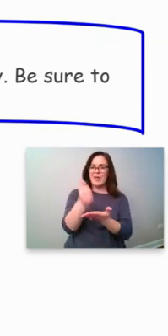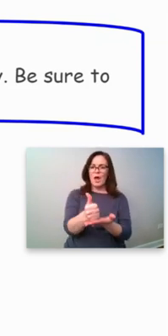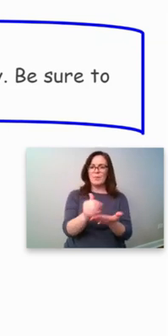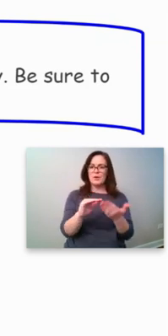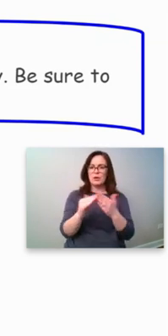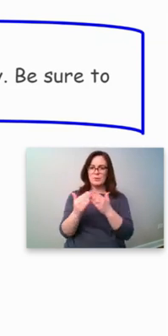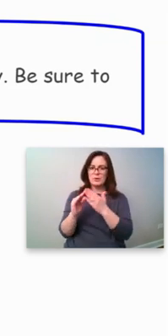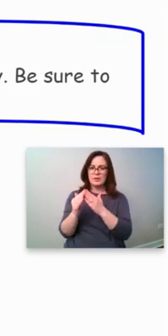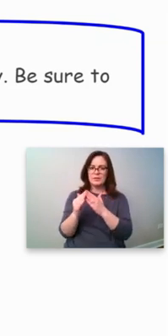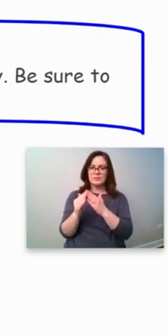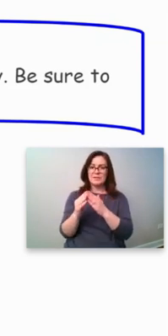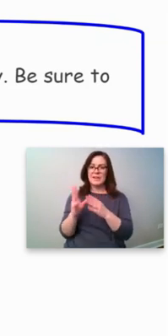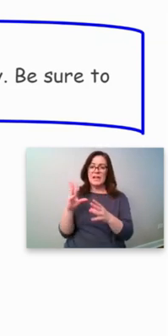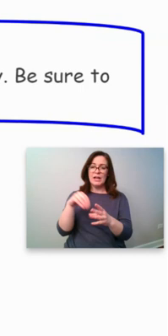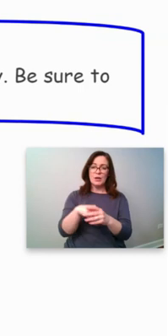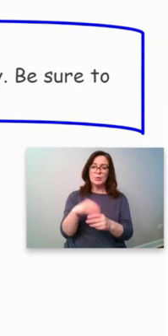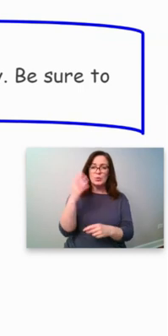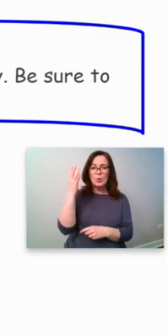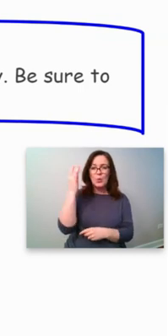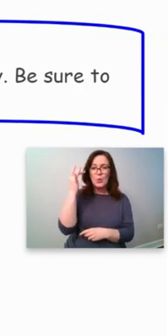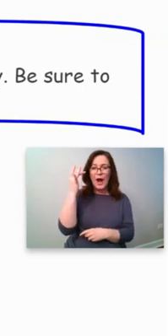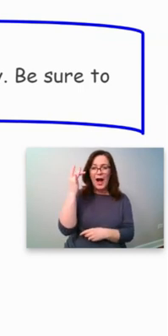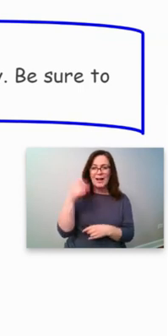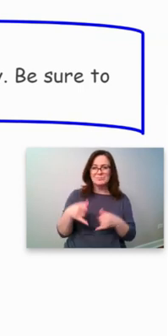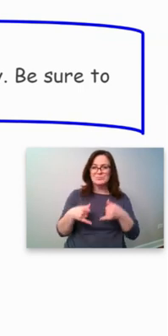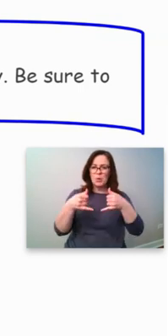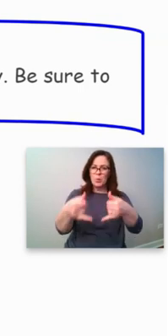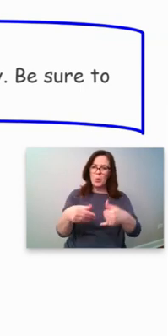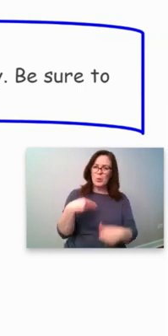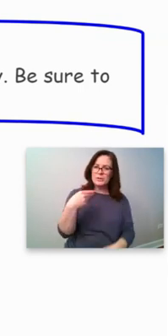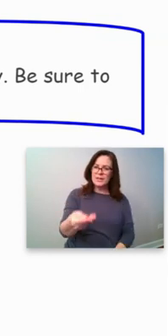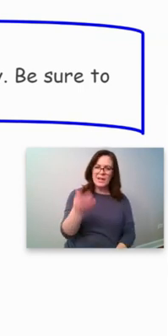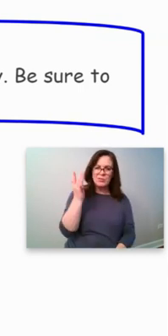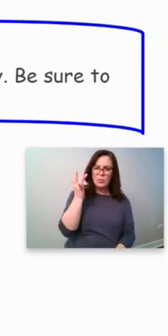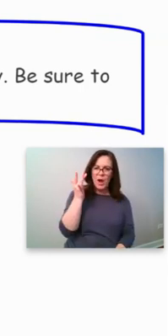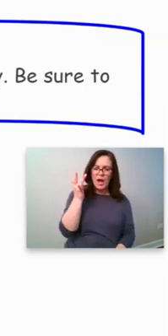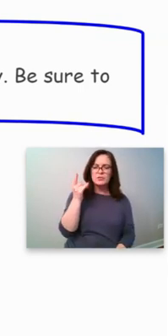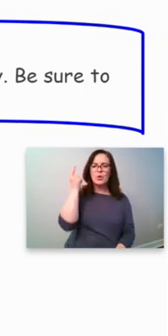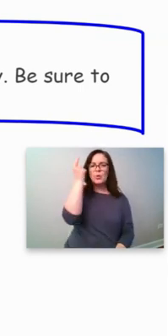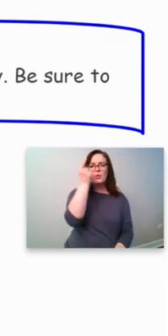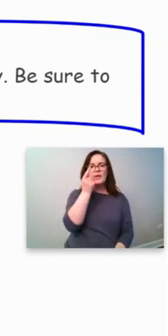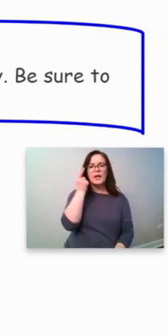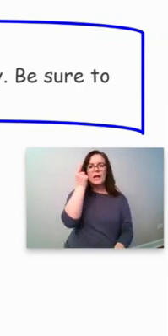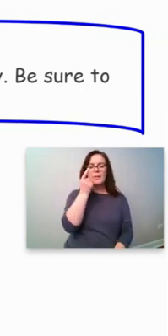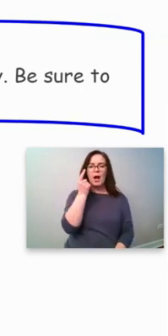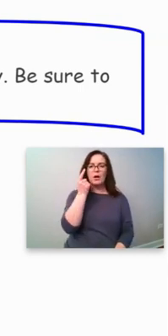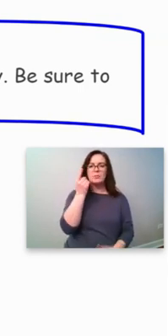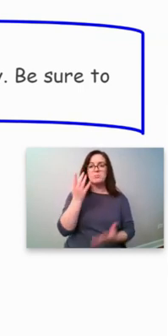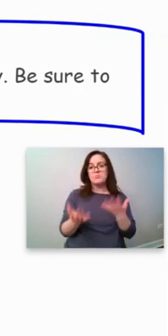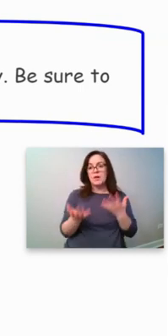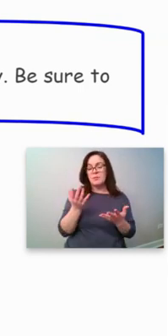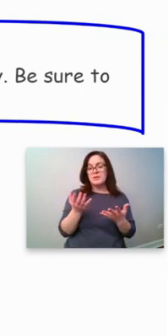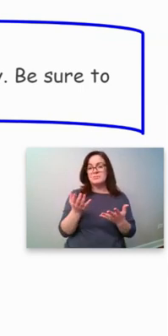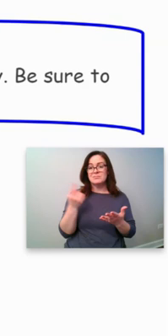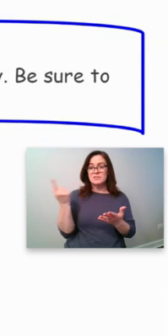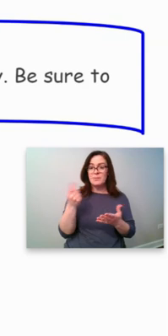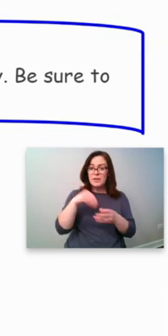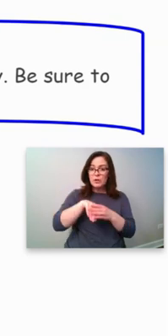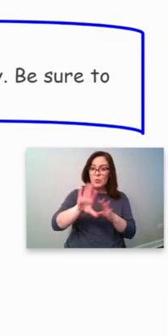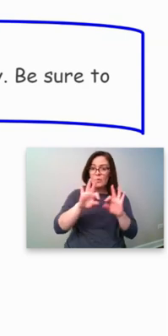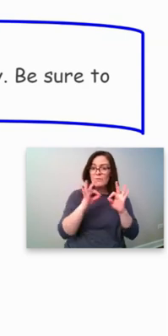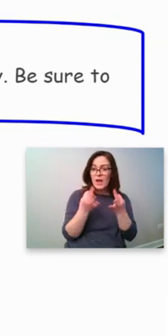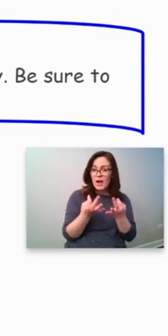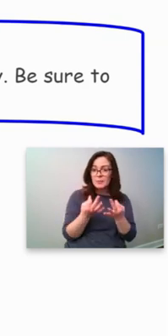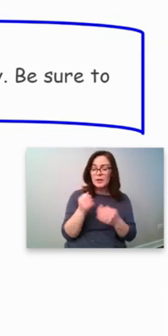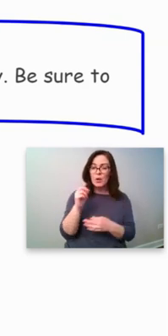to include why they are receiving this award. So think of someone that, it could be a family member, it could be someone in